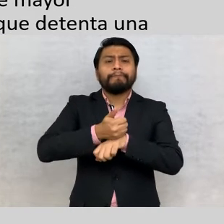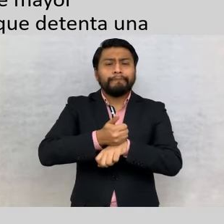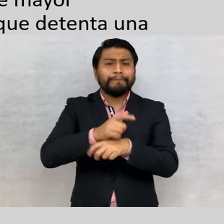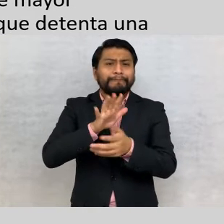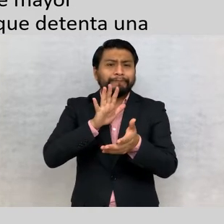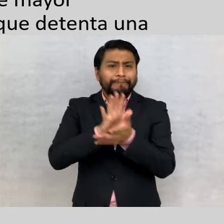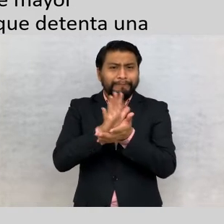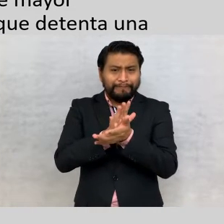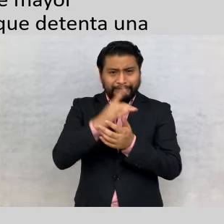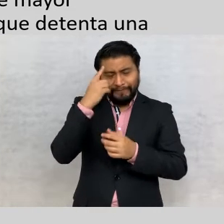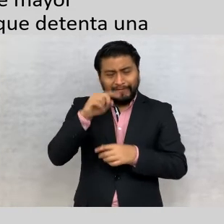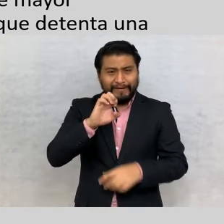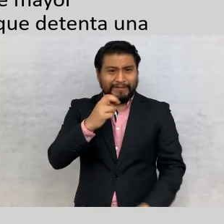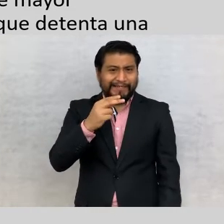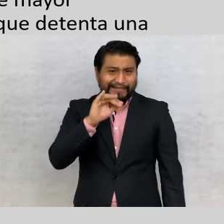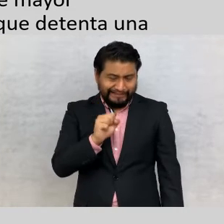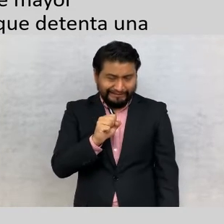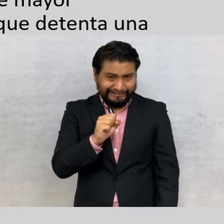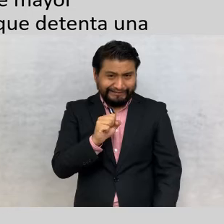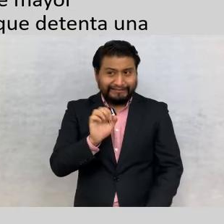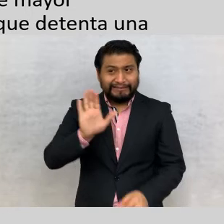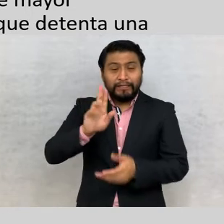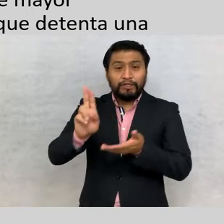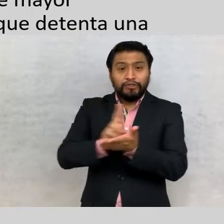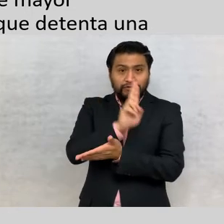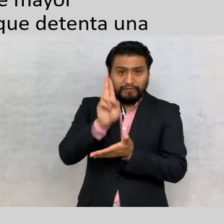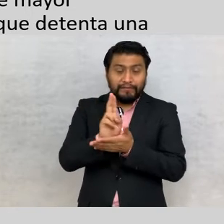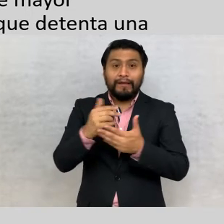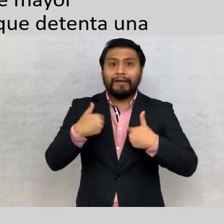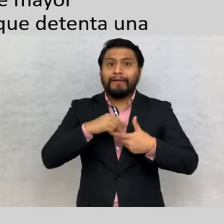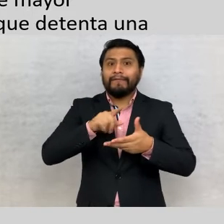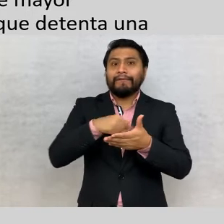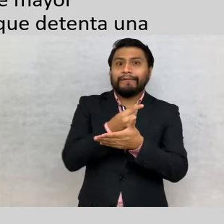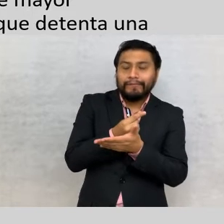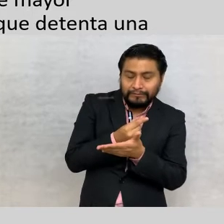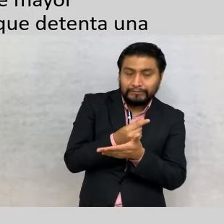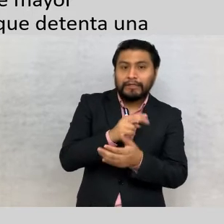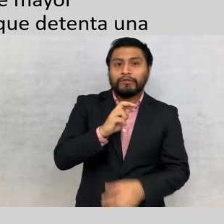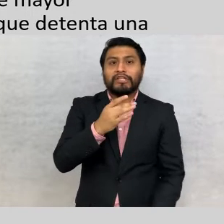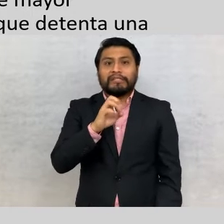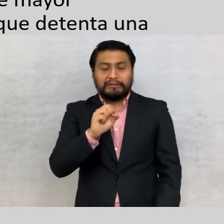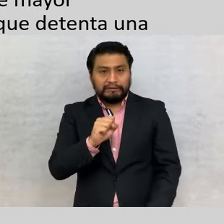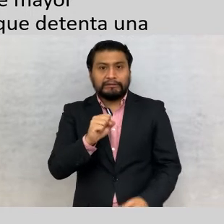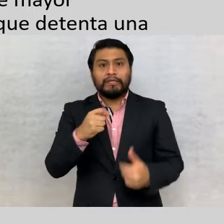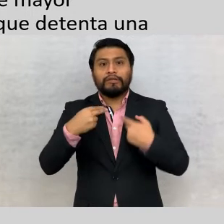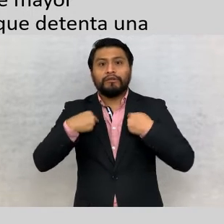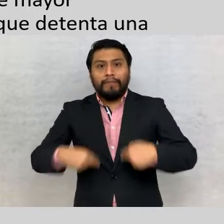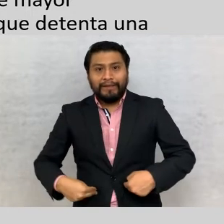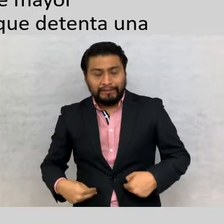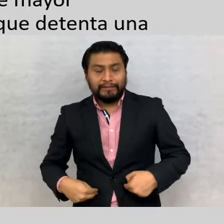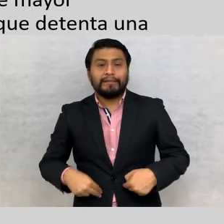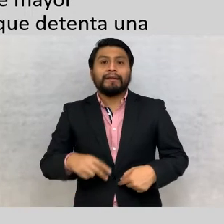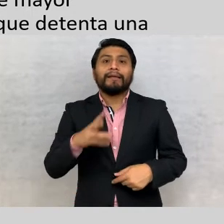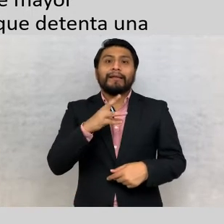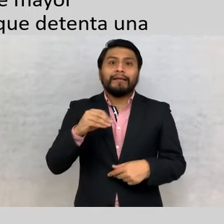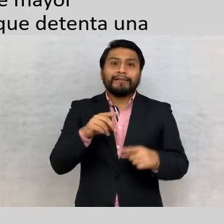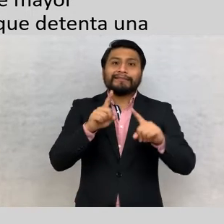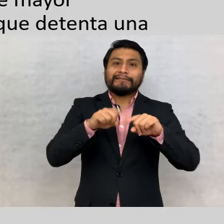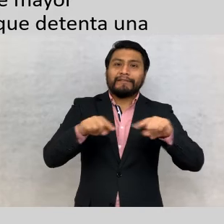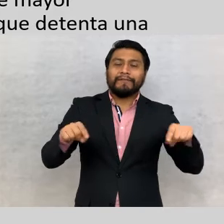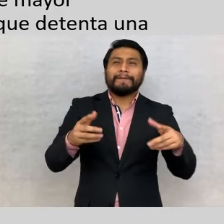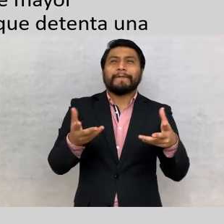of Eugenics that issued university degrees of eugenicist, humanologist, and various